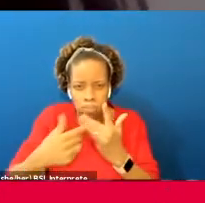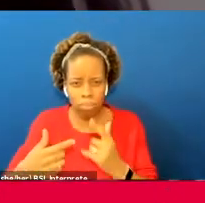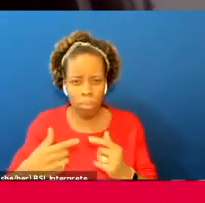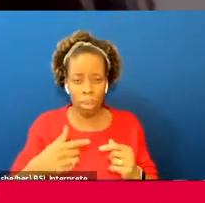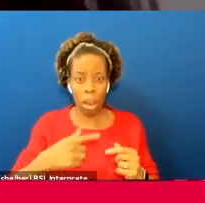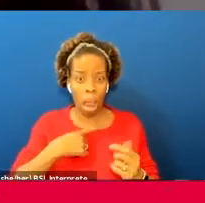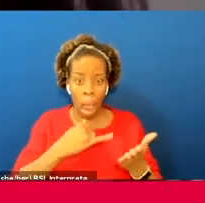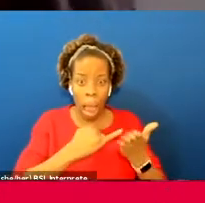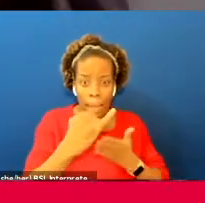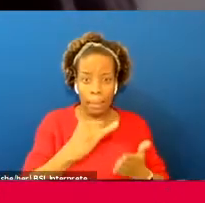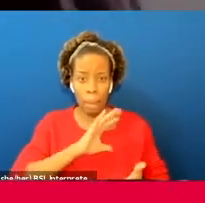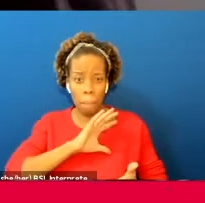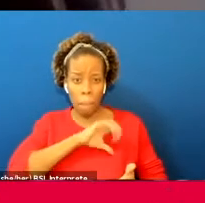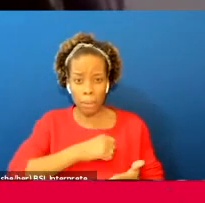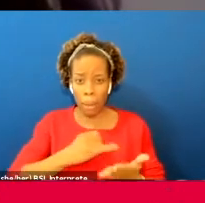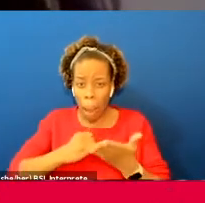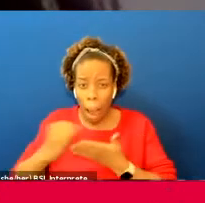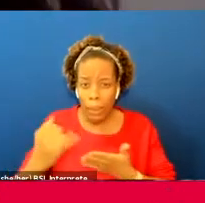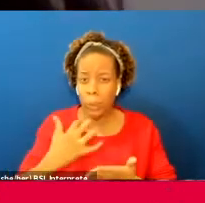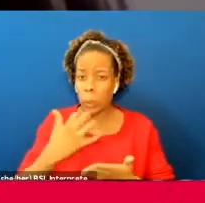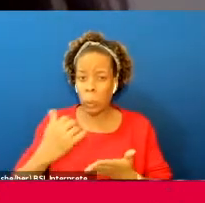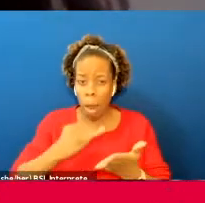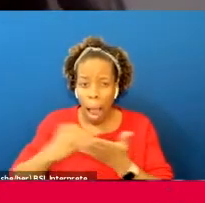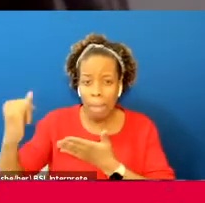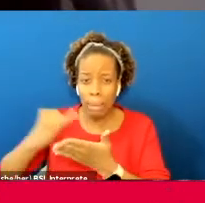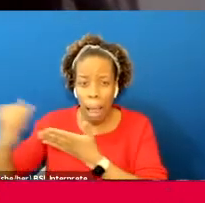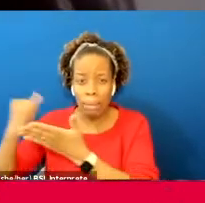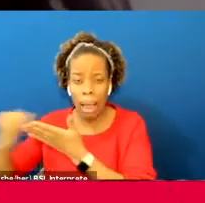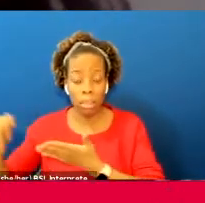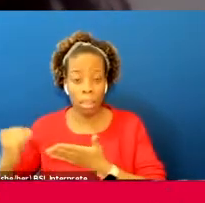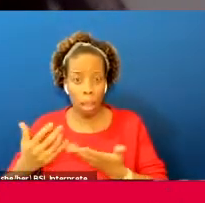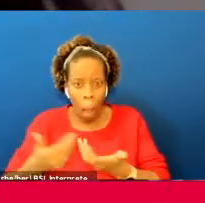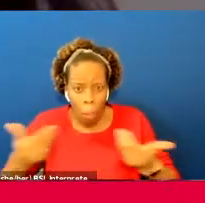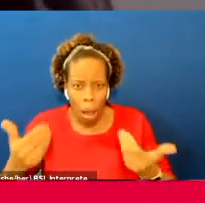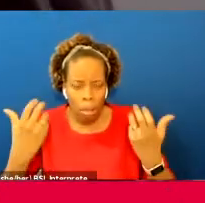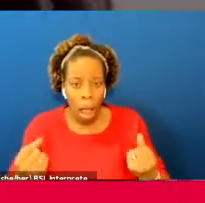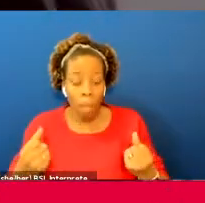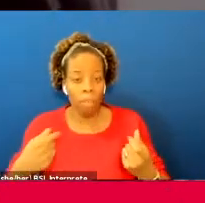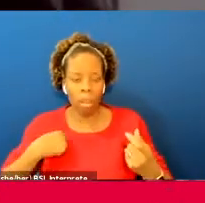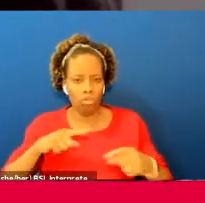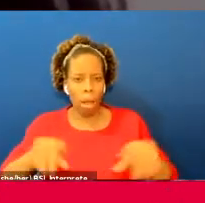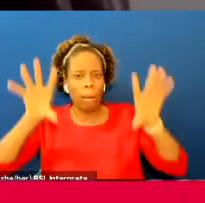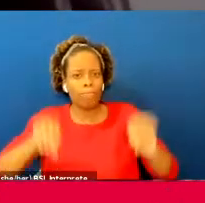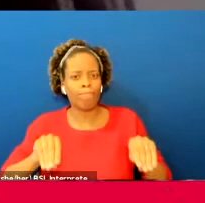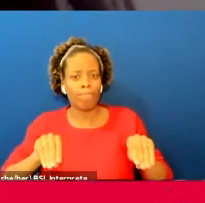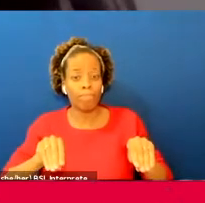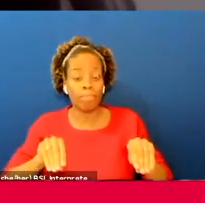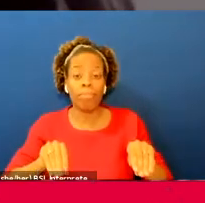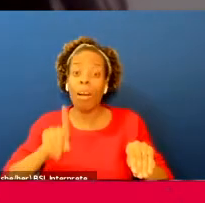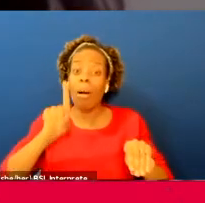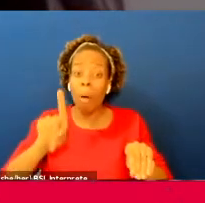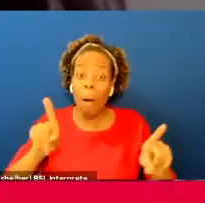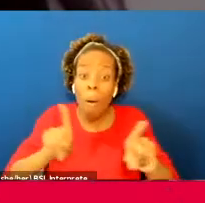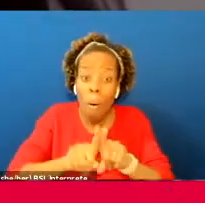anti-Palestinian and in essence supports apartheid. But of course, on a much more micro and interpersonal level, Black